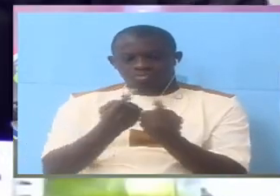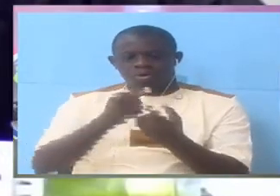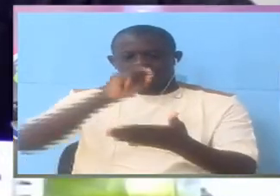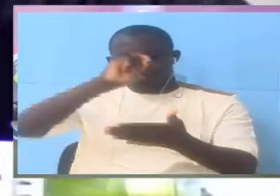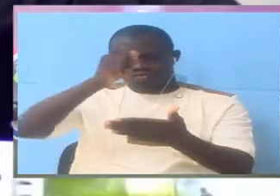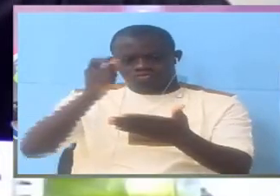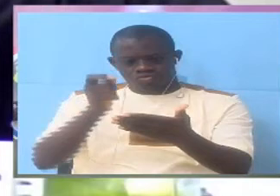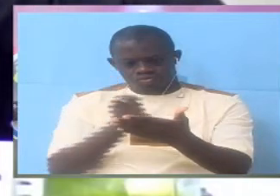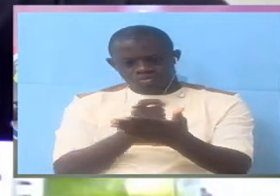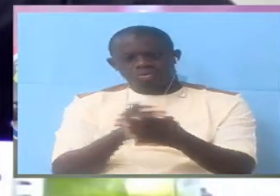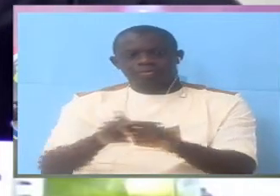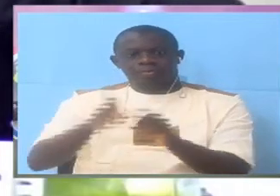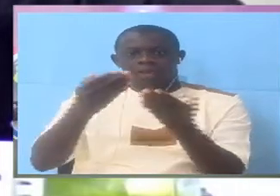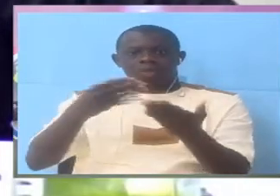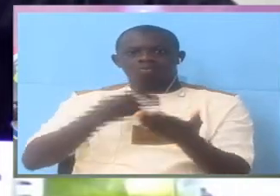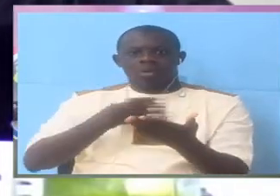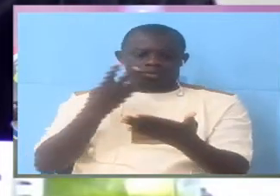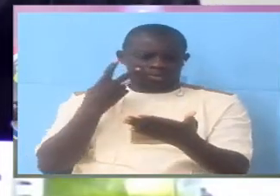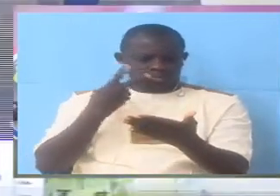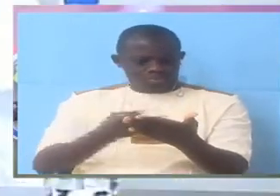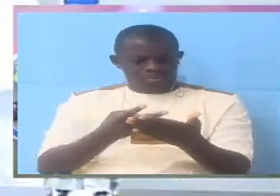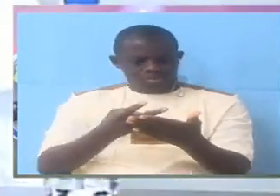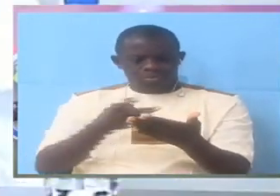May I take a look at it?